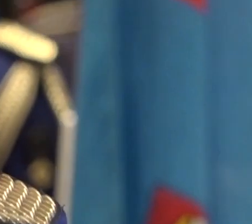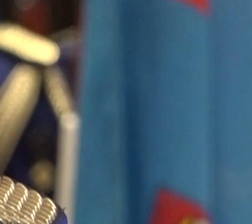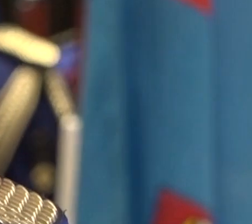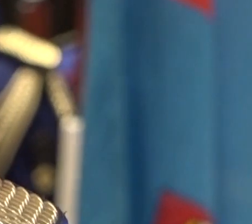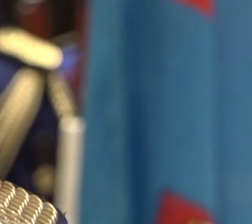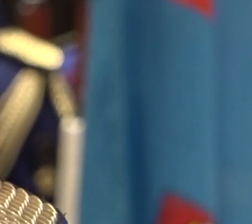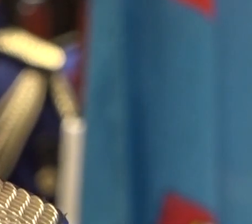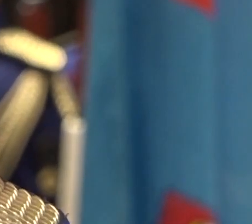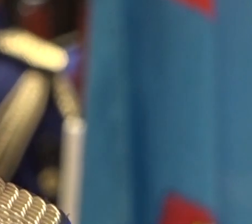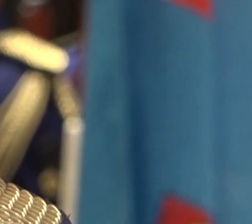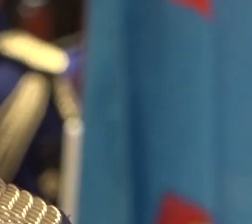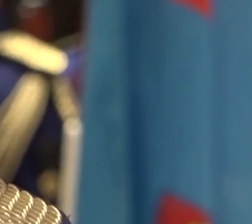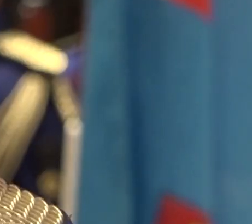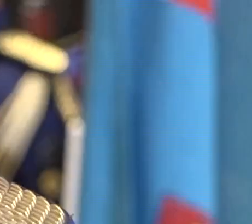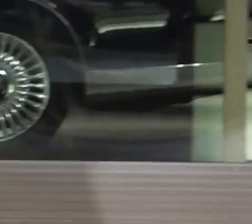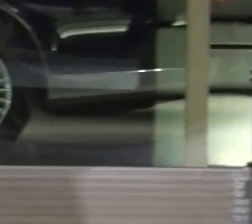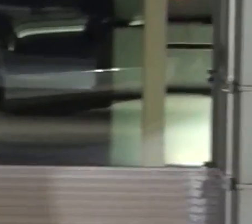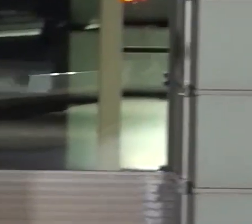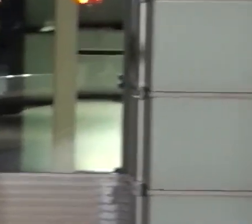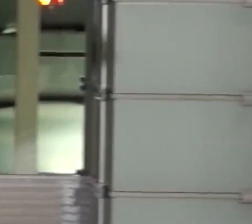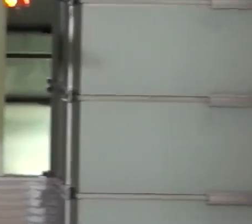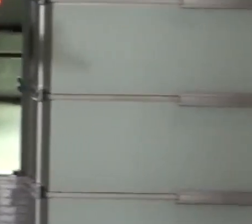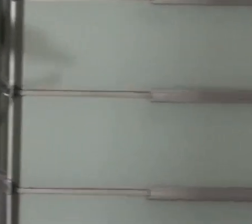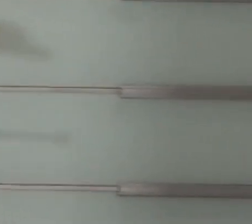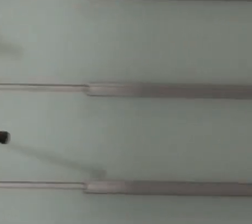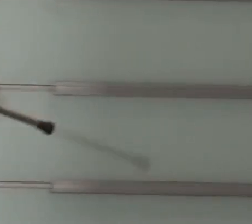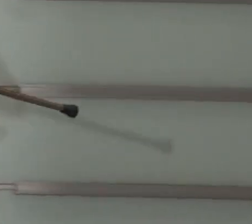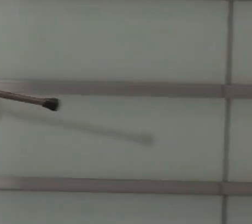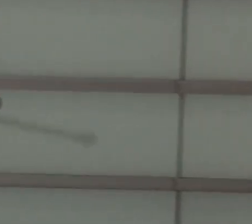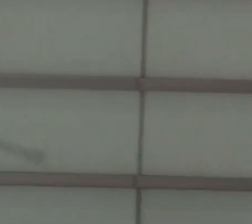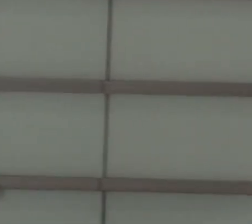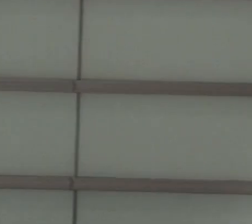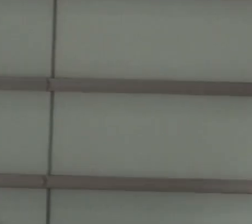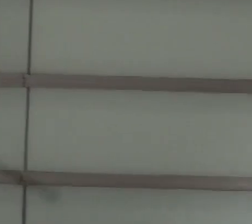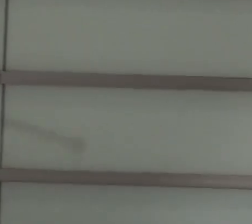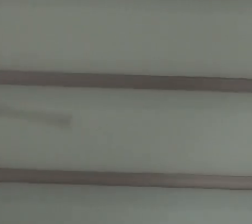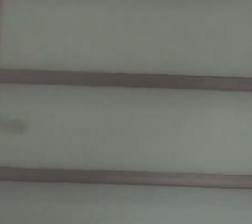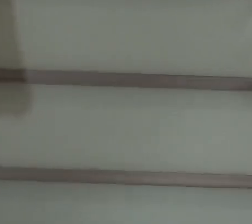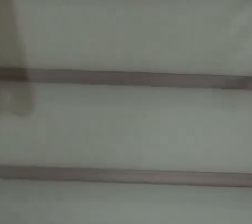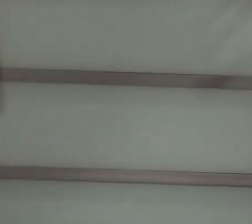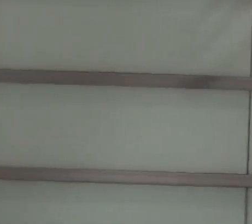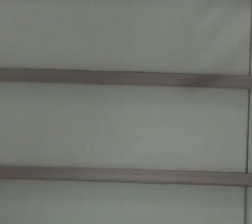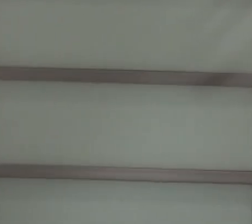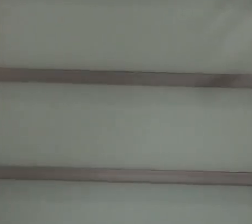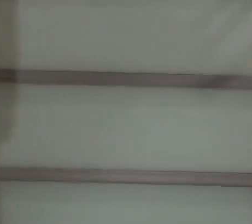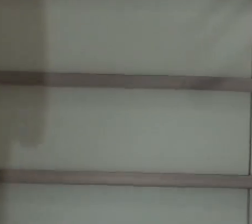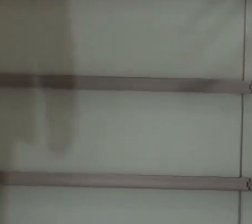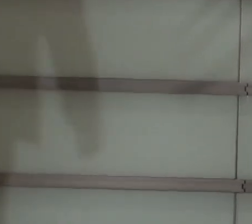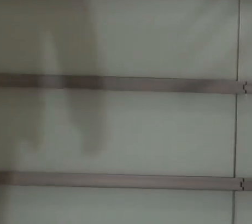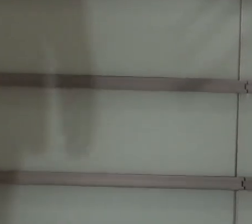profound contribution of the government of Japan and in this respect by designating